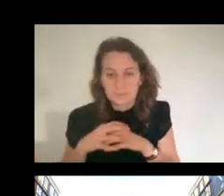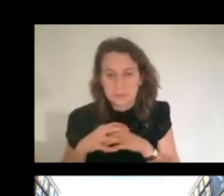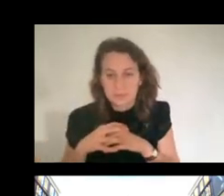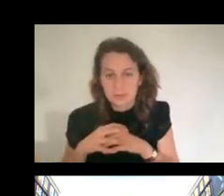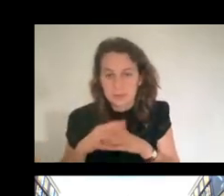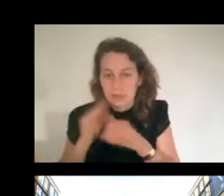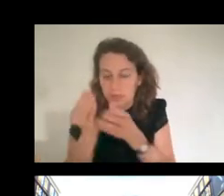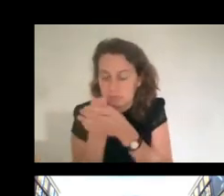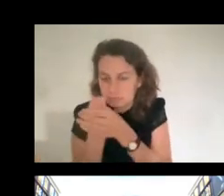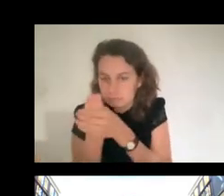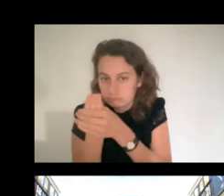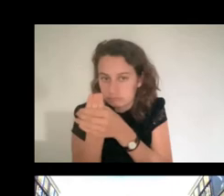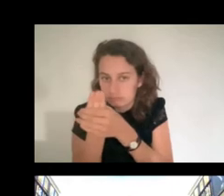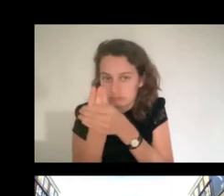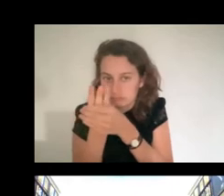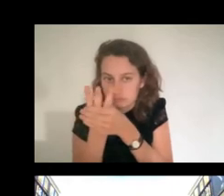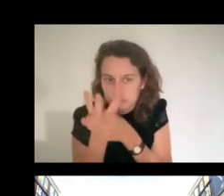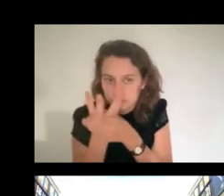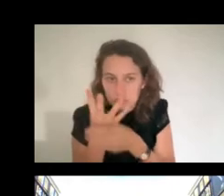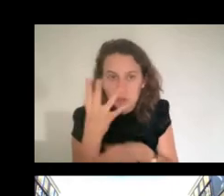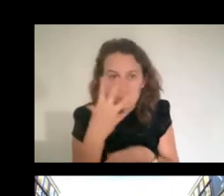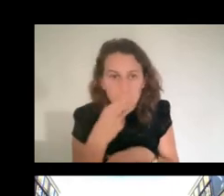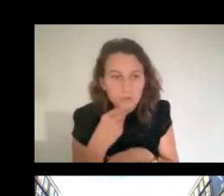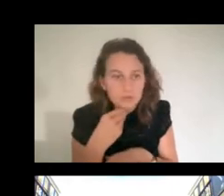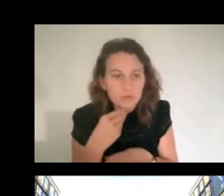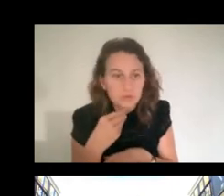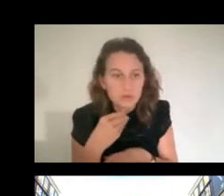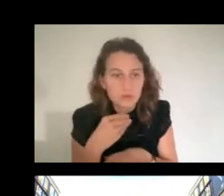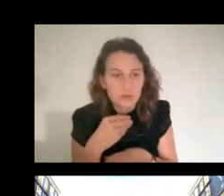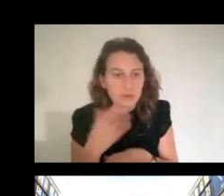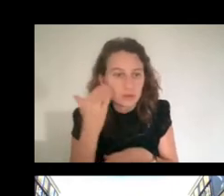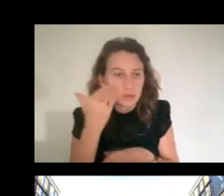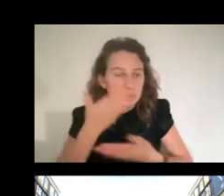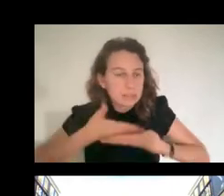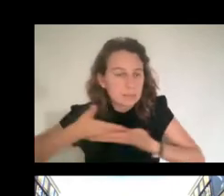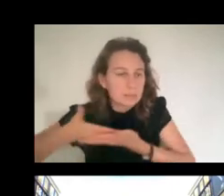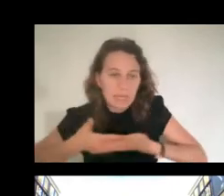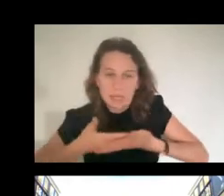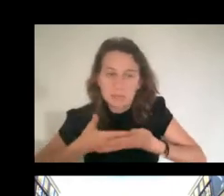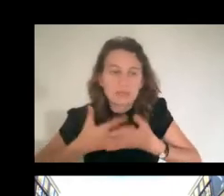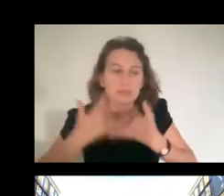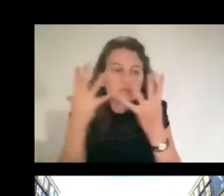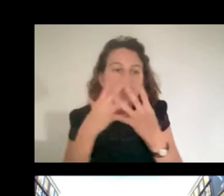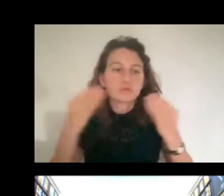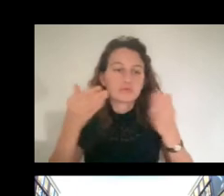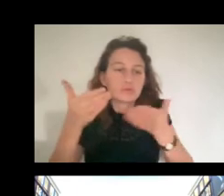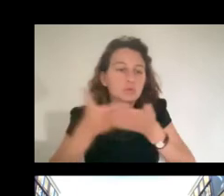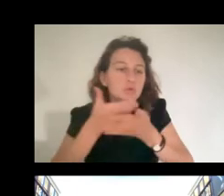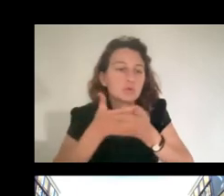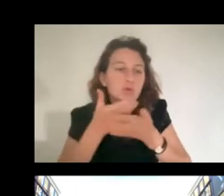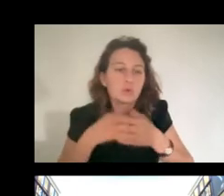burst is always this beautiful, like a baby looking, so fresh leaves coming out from this very